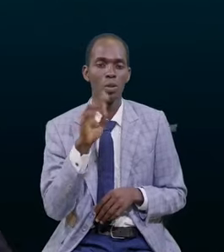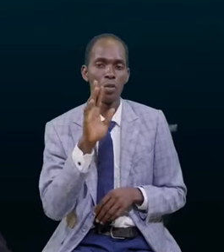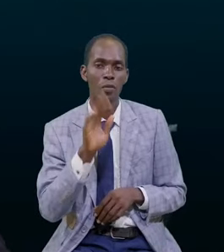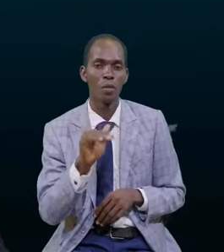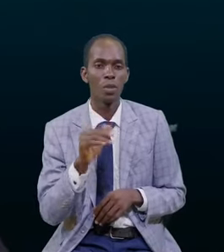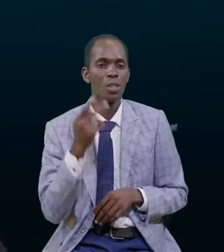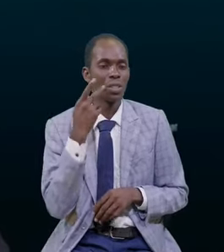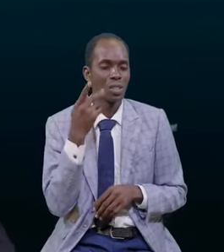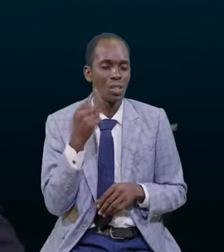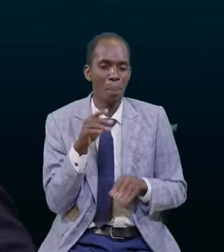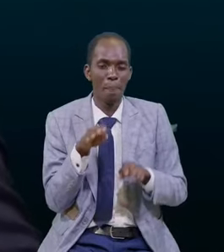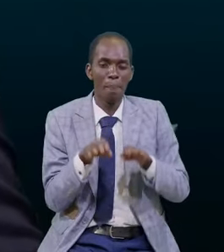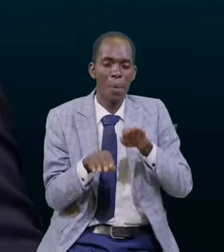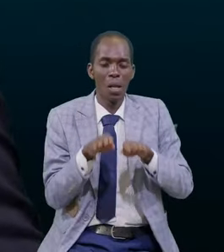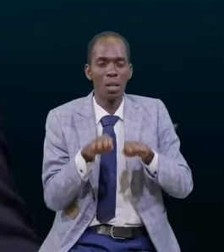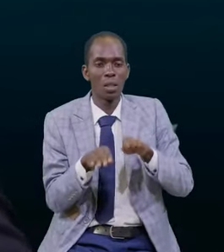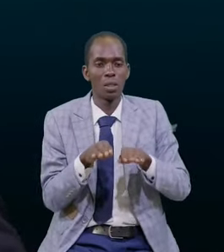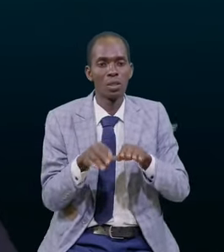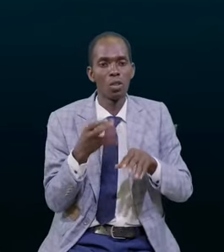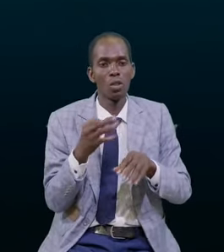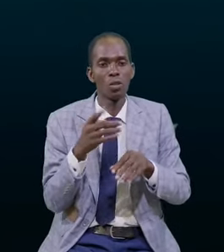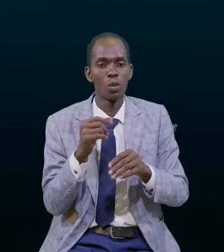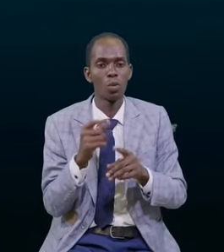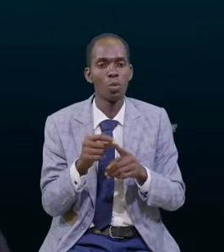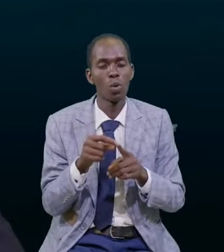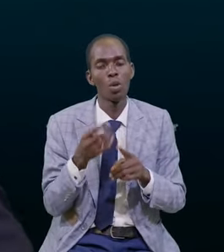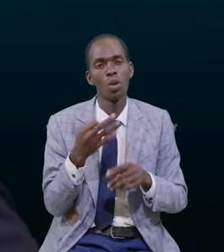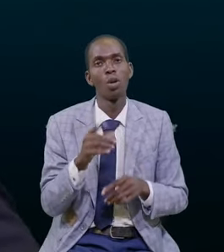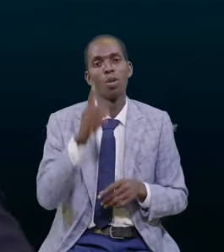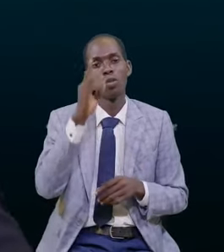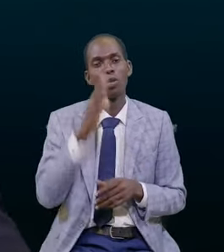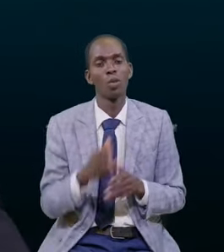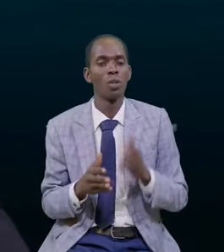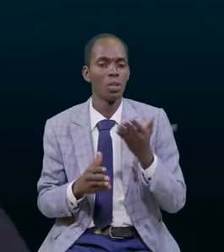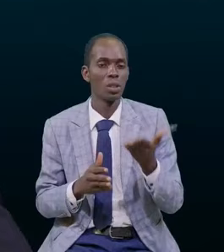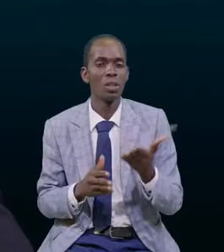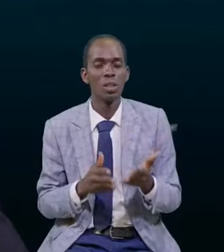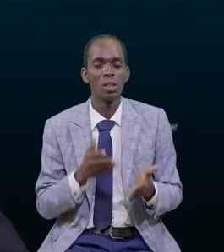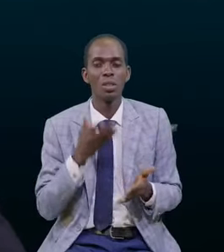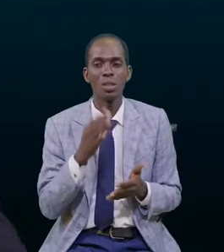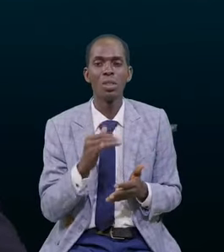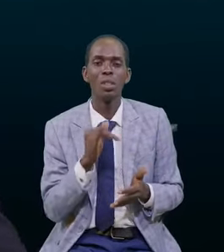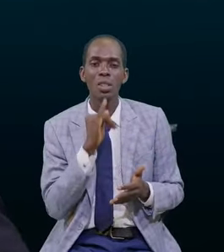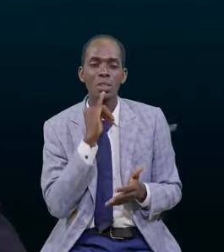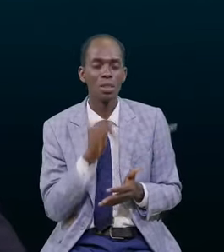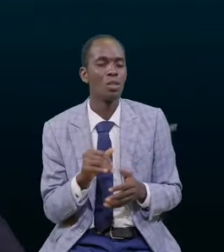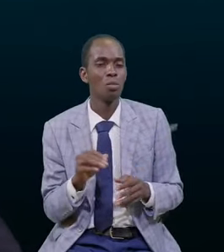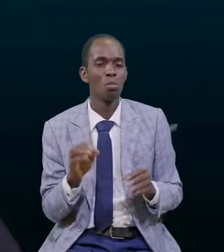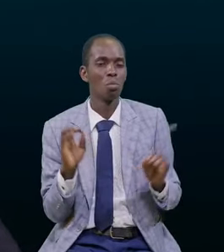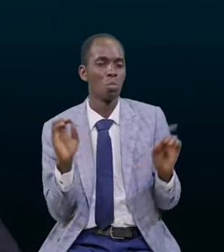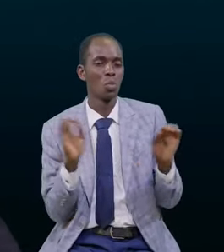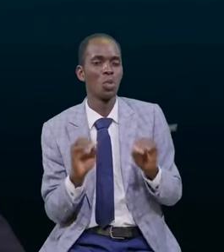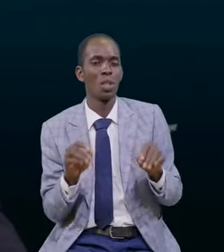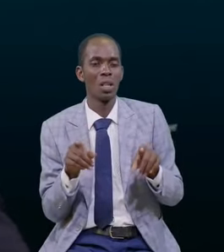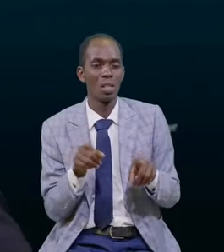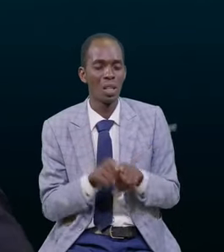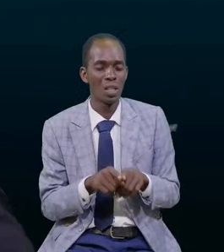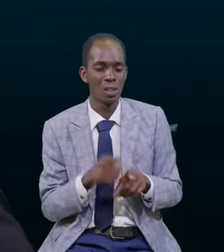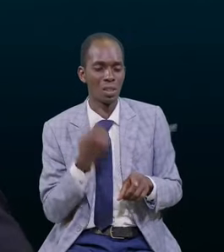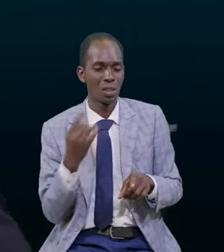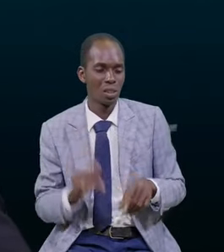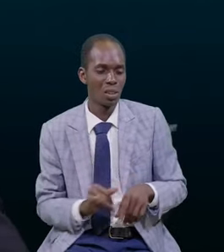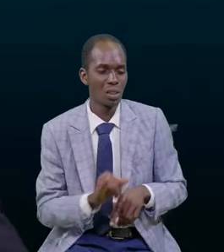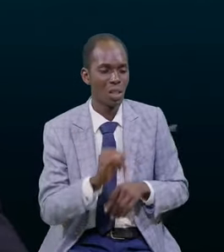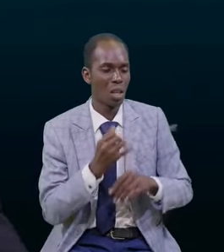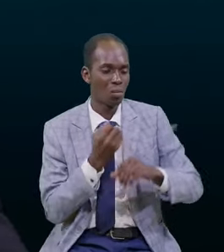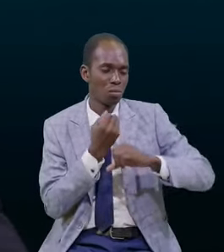there's nothing like you know Eternal you know security that once somebody is saves forever no no